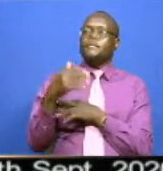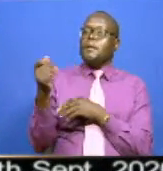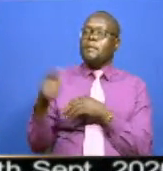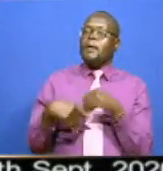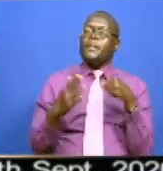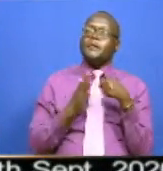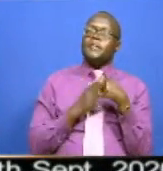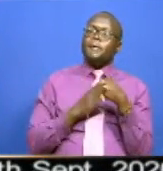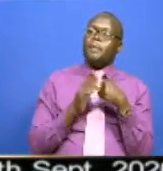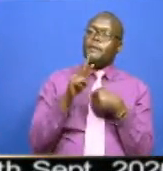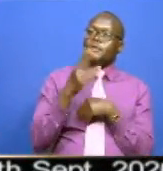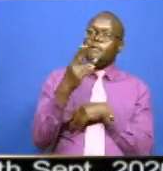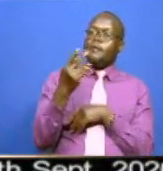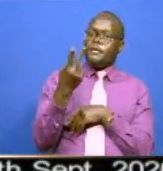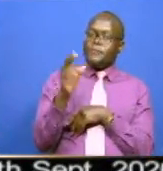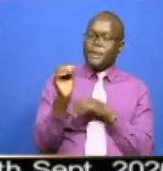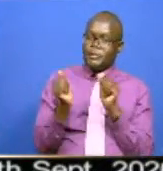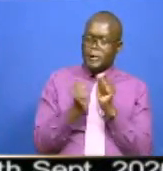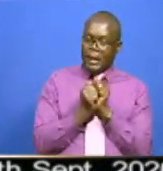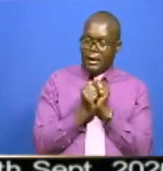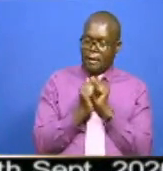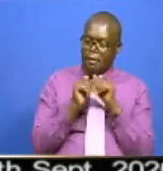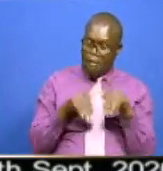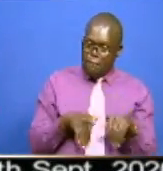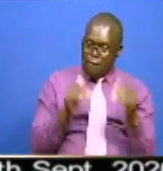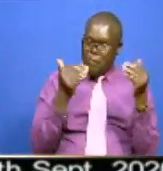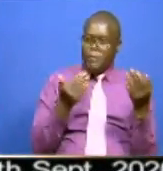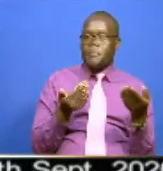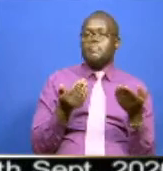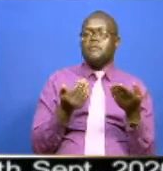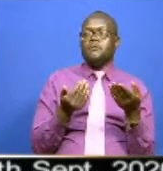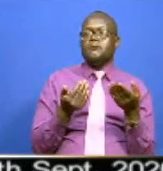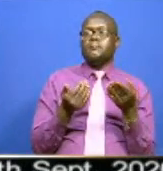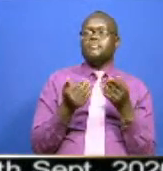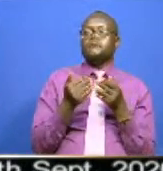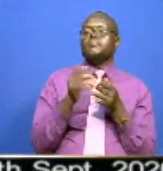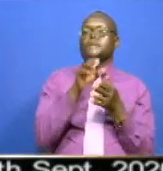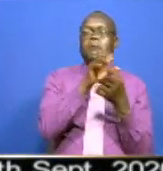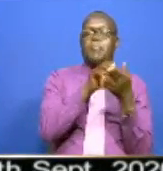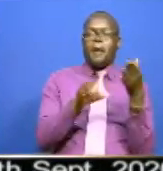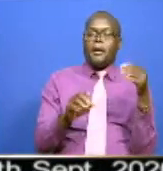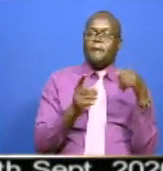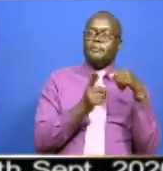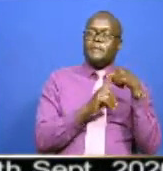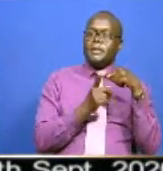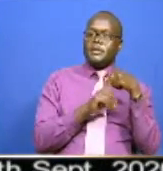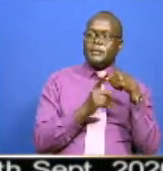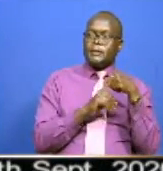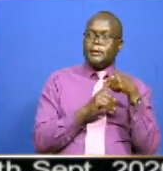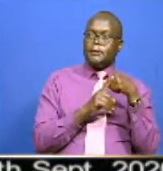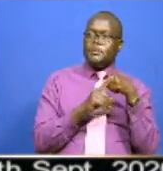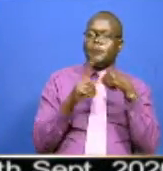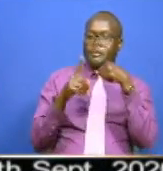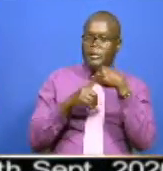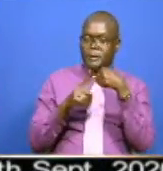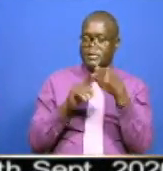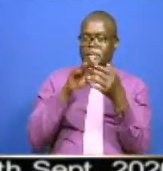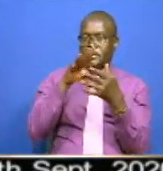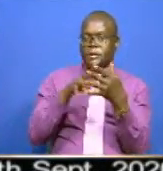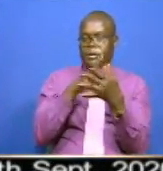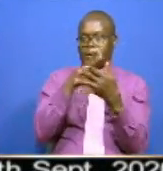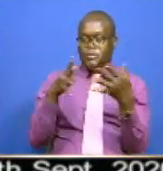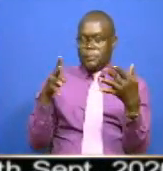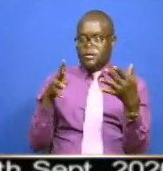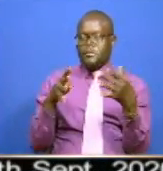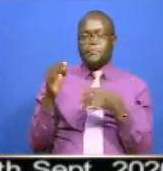24, 2010, and pursuant to the provisions of paragraph 6 of the 6th schedule to